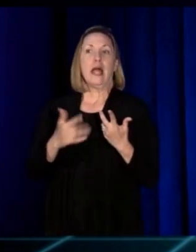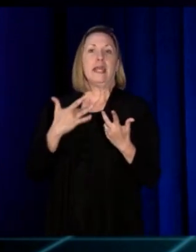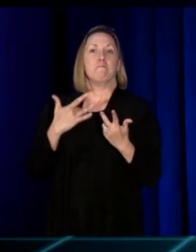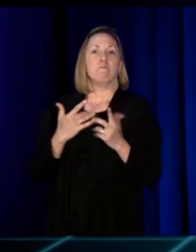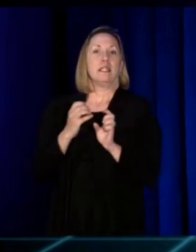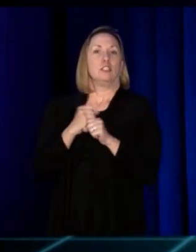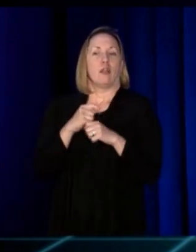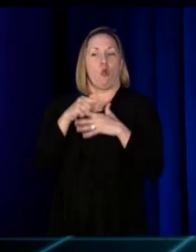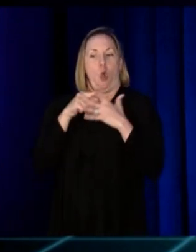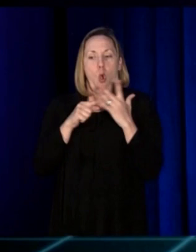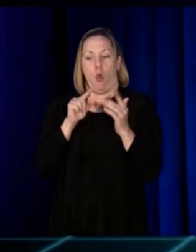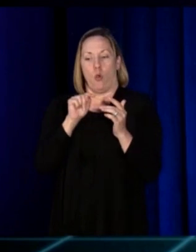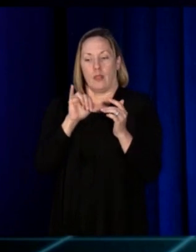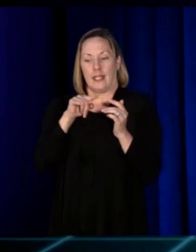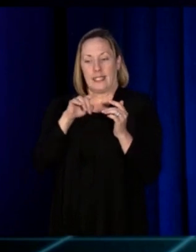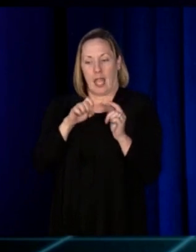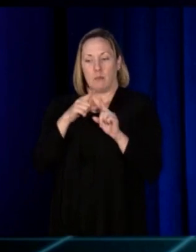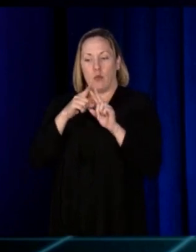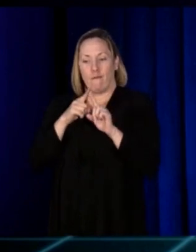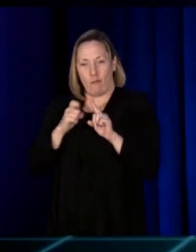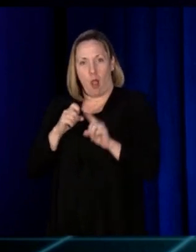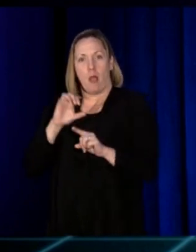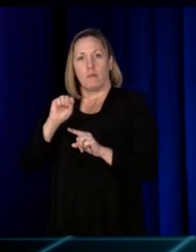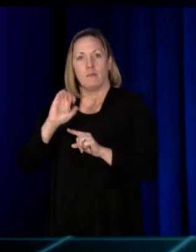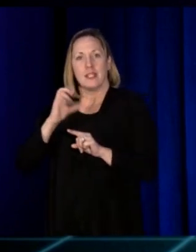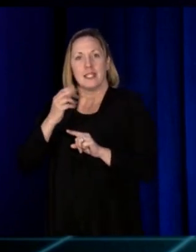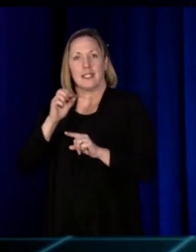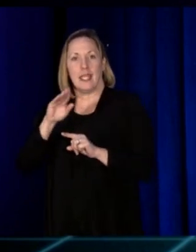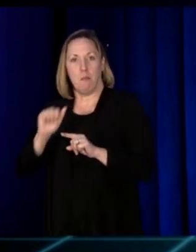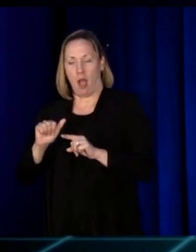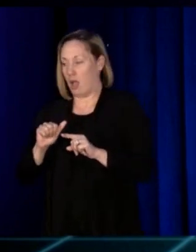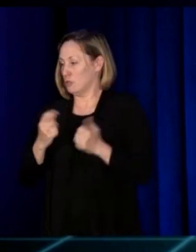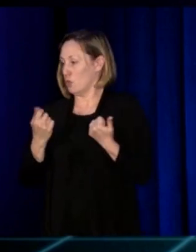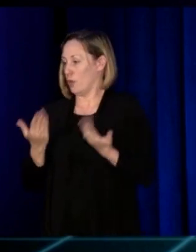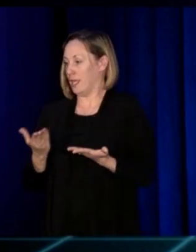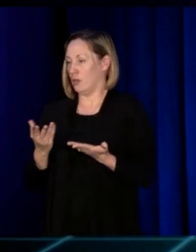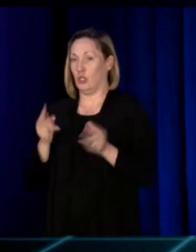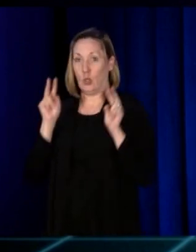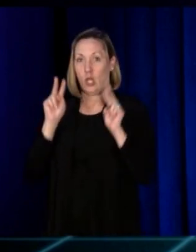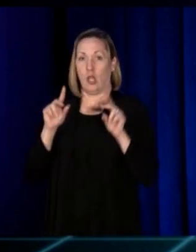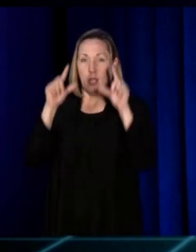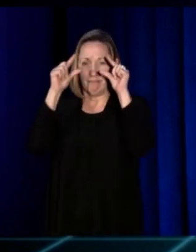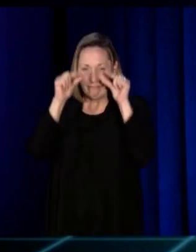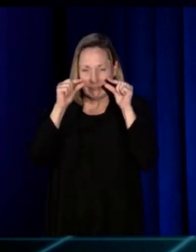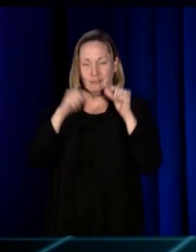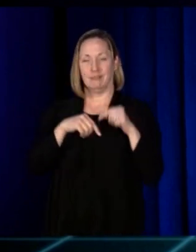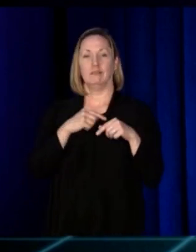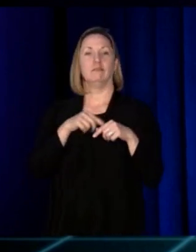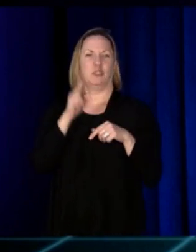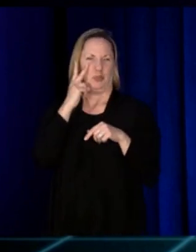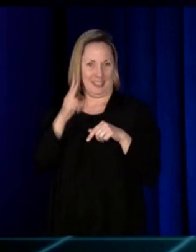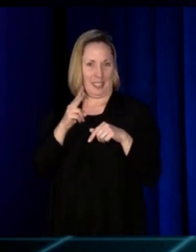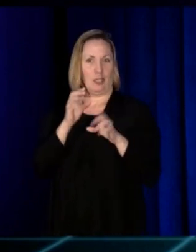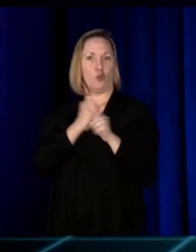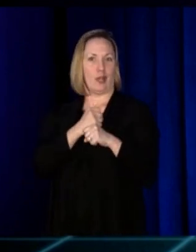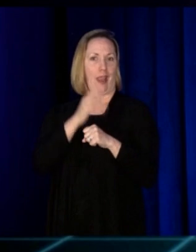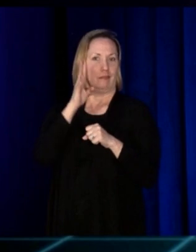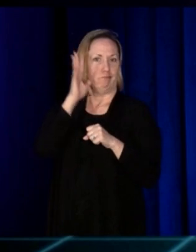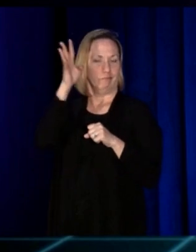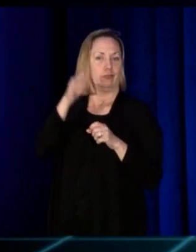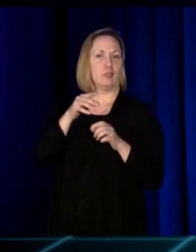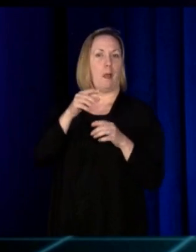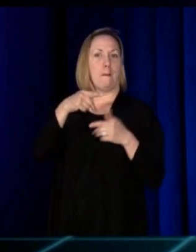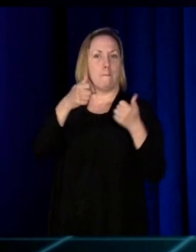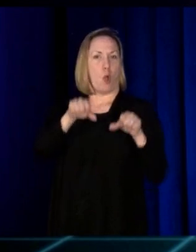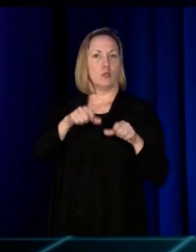all these types from the schema. So right here, you can look and squint at our create post form. You can see, we have a title, and